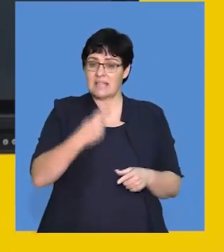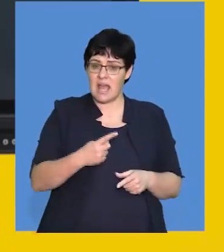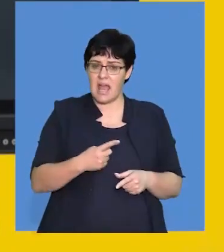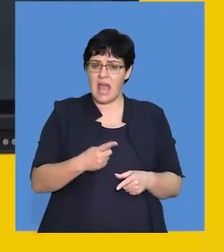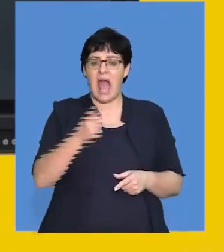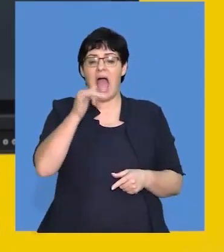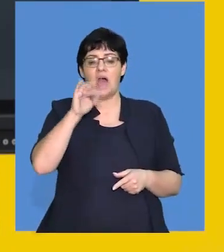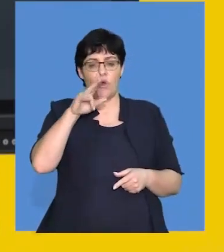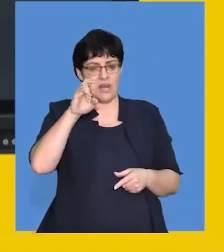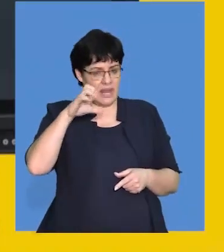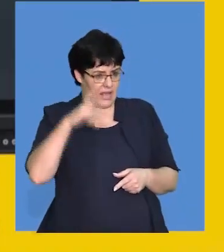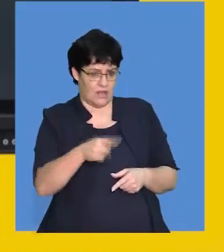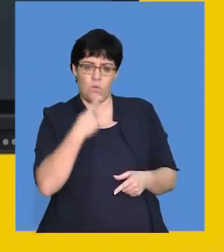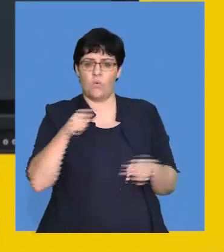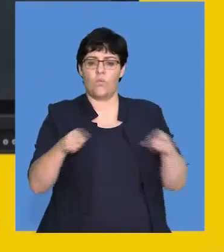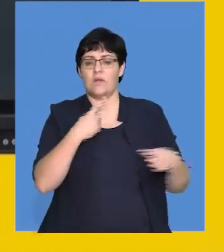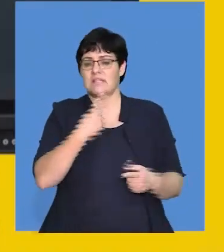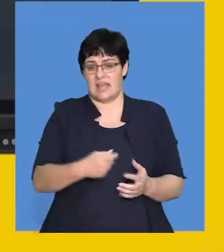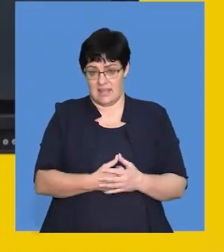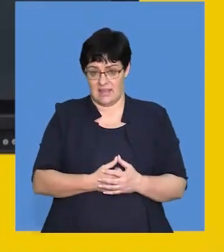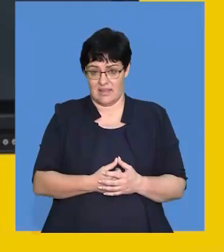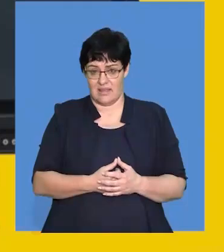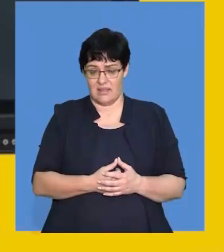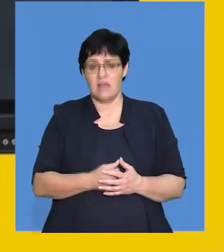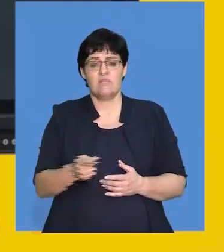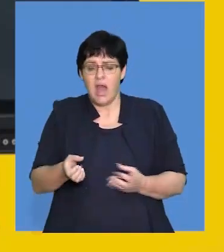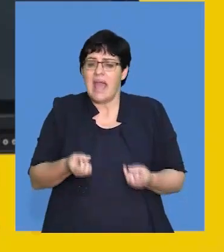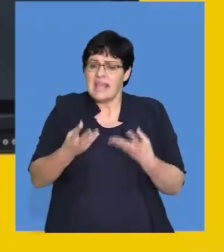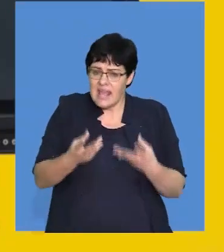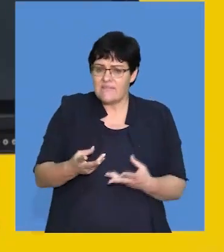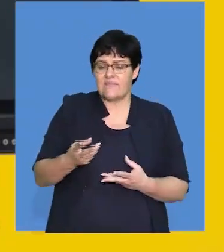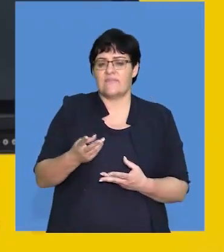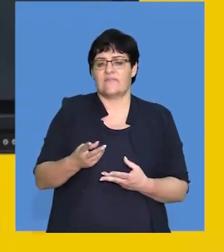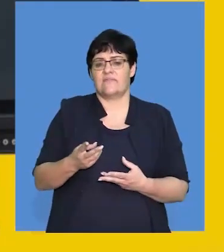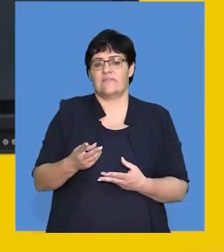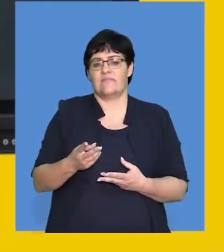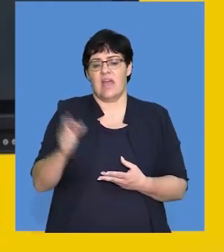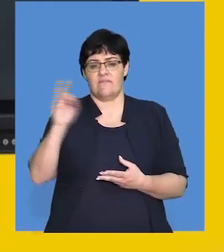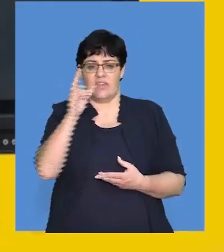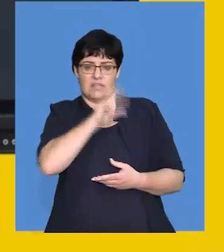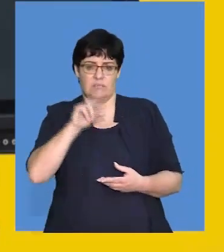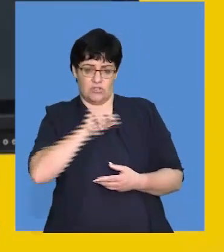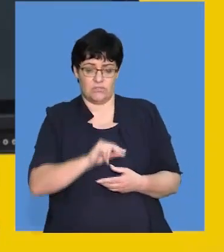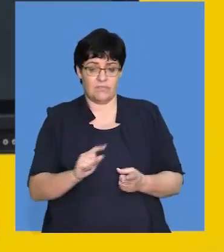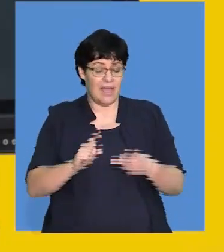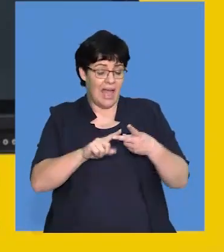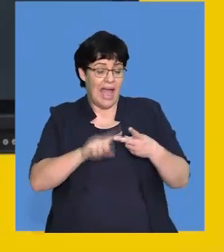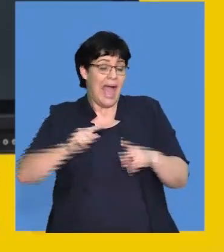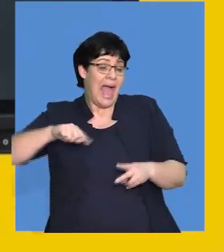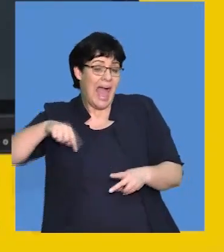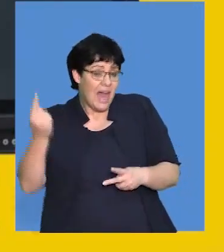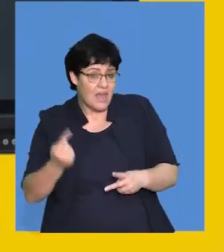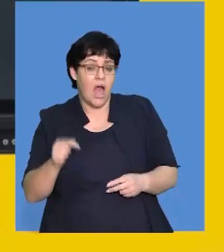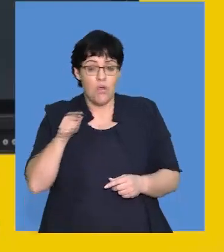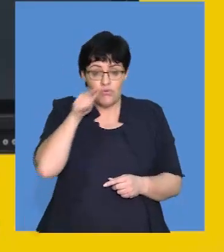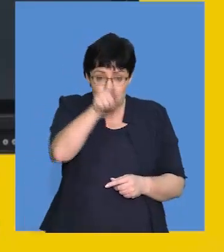what they are saying. You've been given the figure of speech. However, in other texts, you will be expected